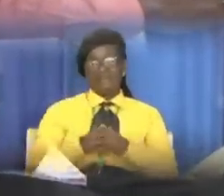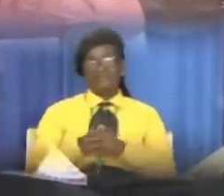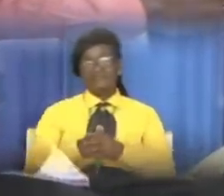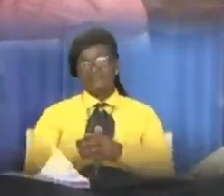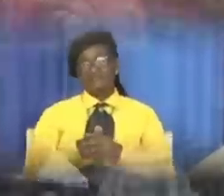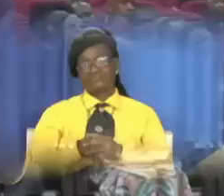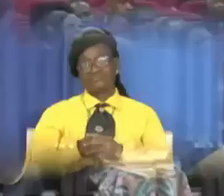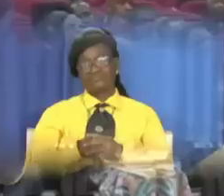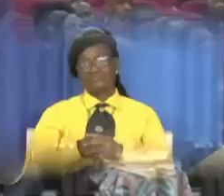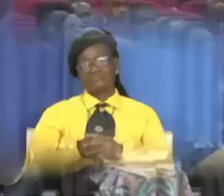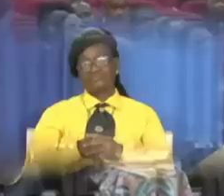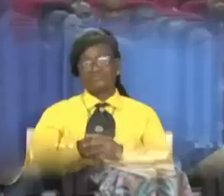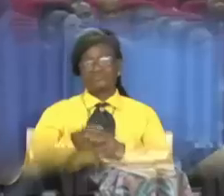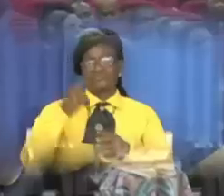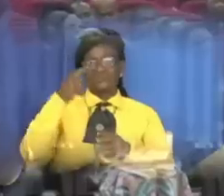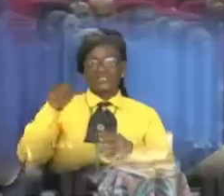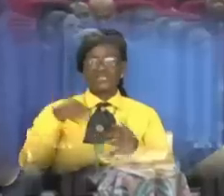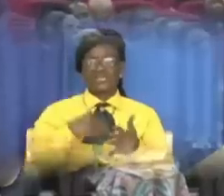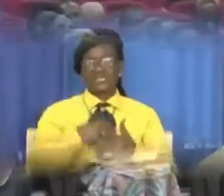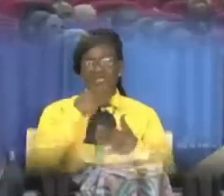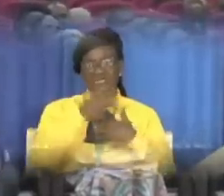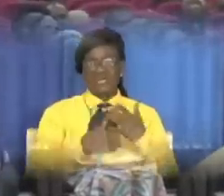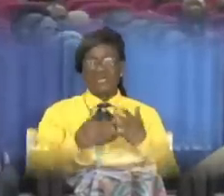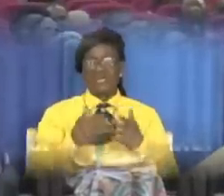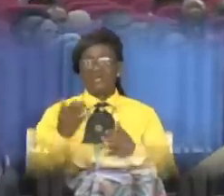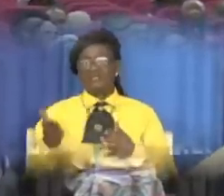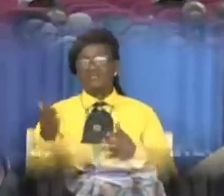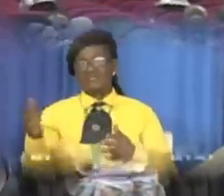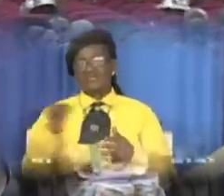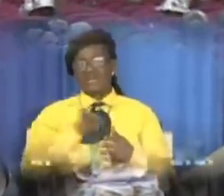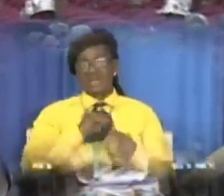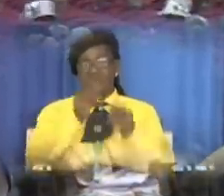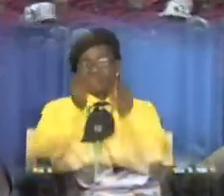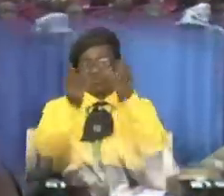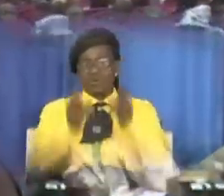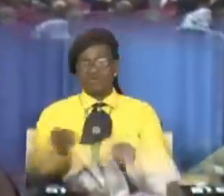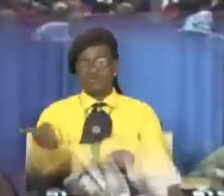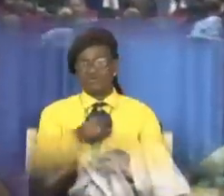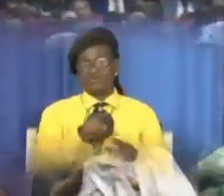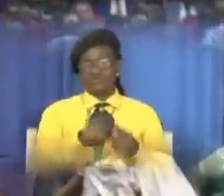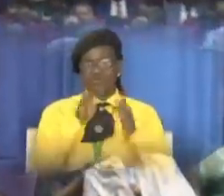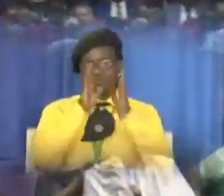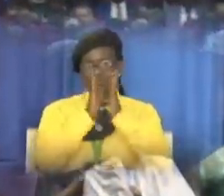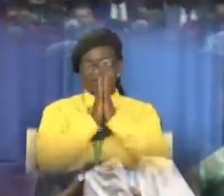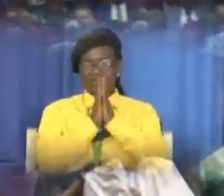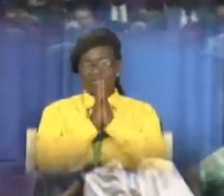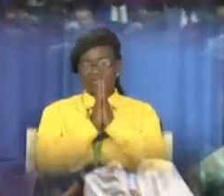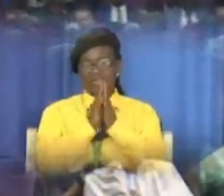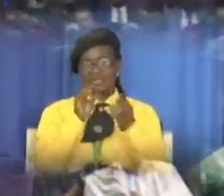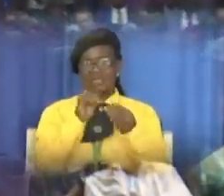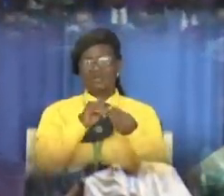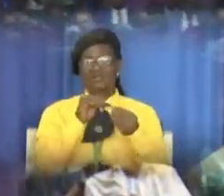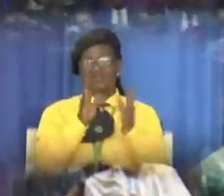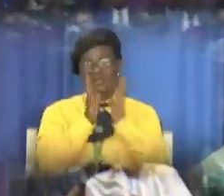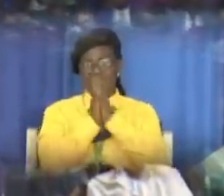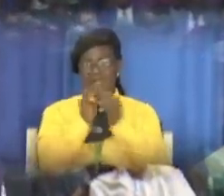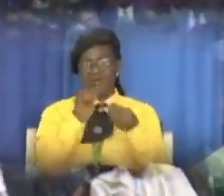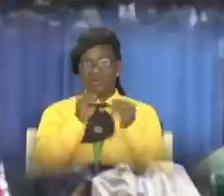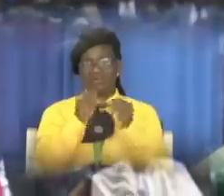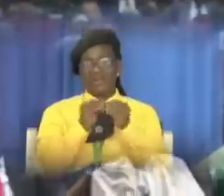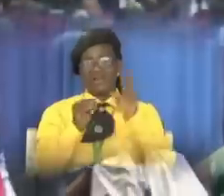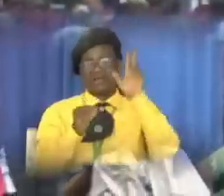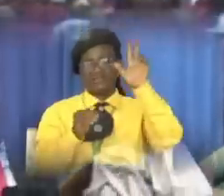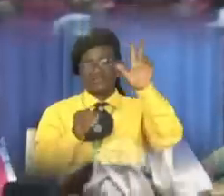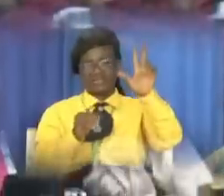The next thing I want you to pray, which will be prayer number three, is that you want that light